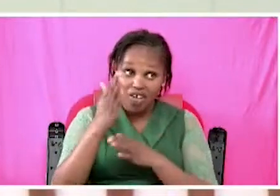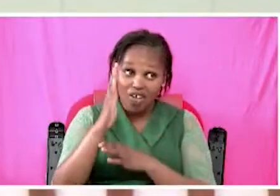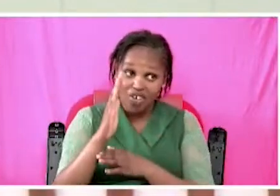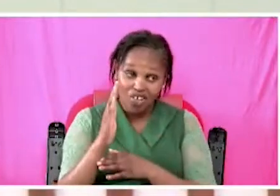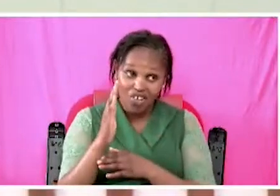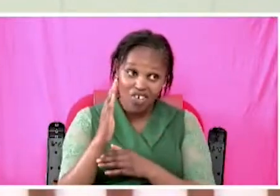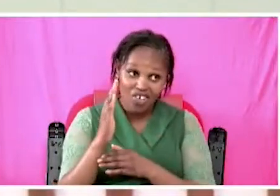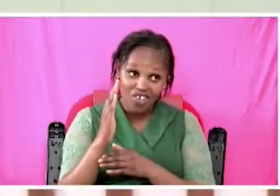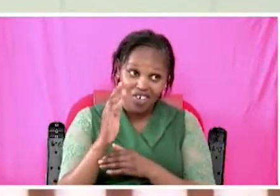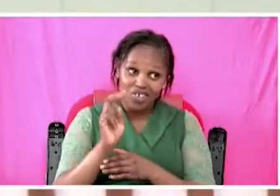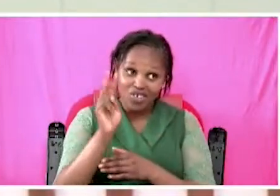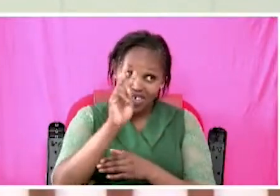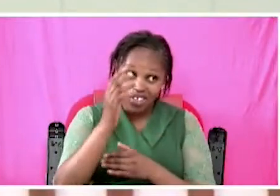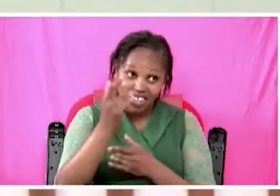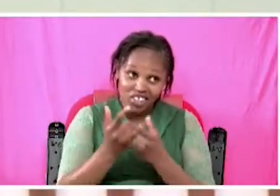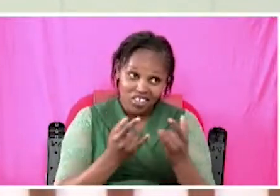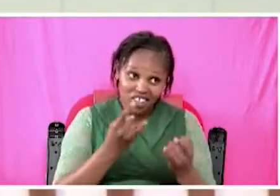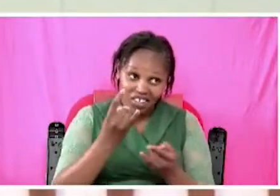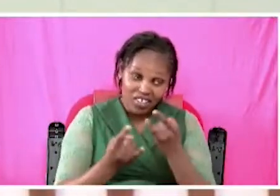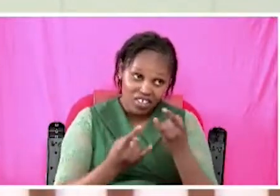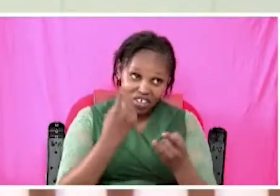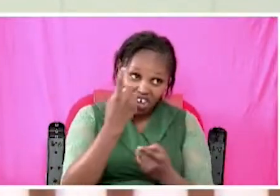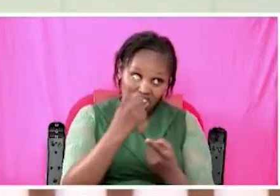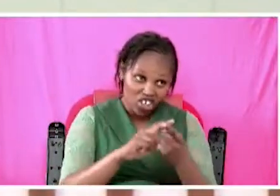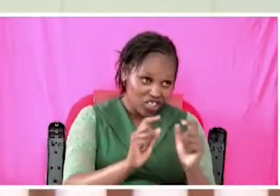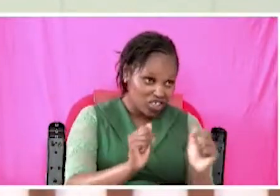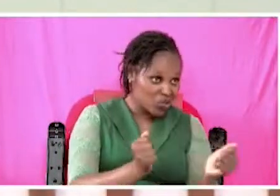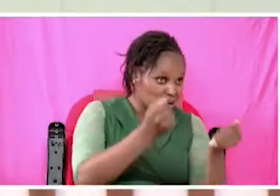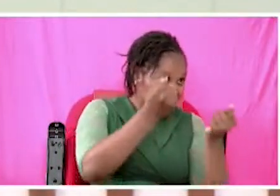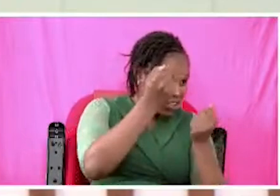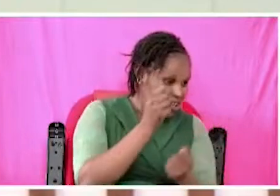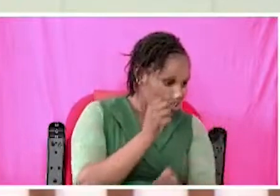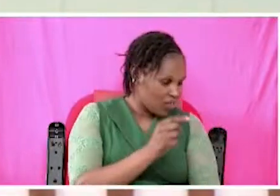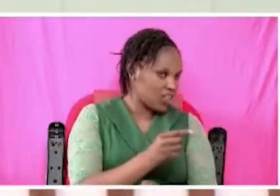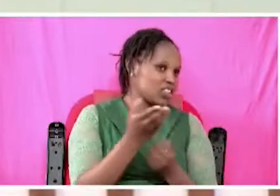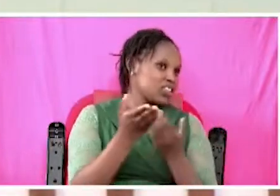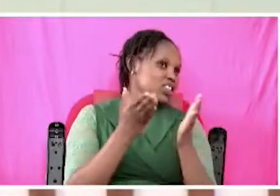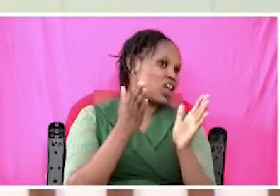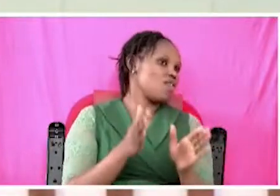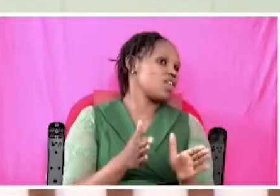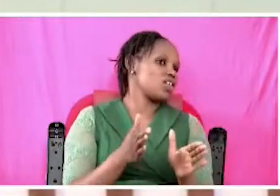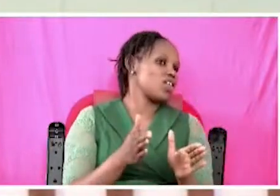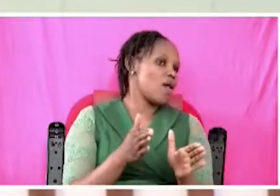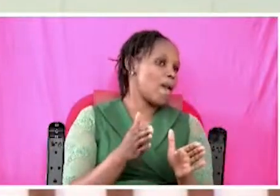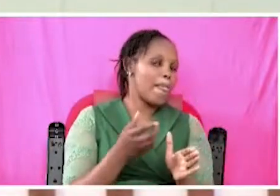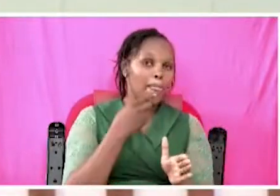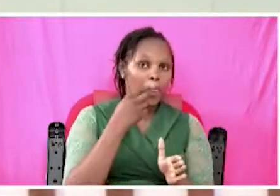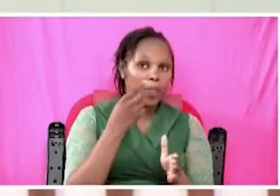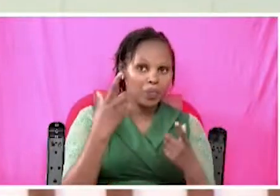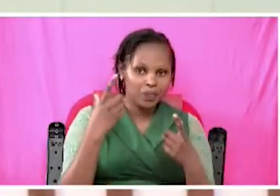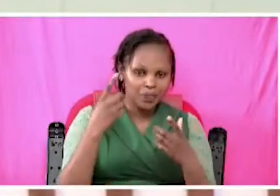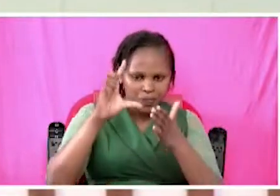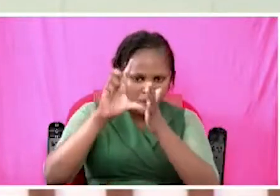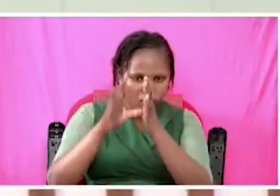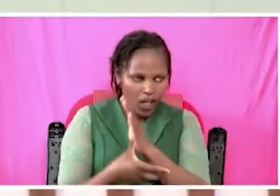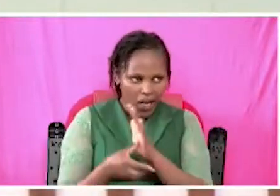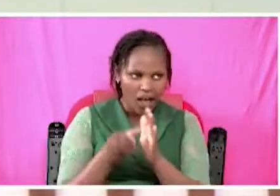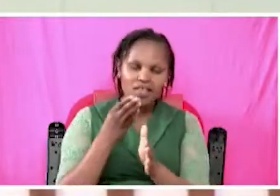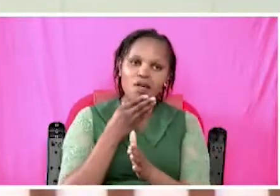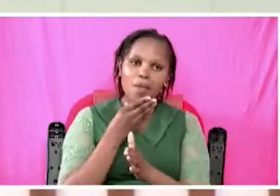spider just to save his servant. So later, this man wrote